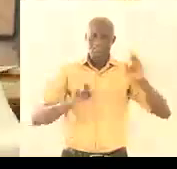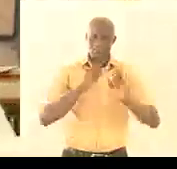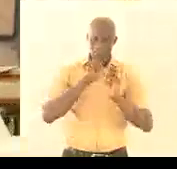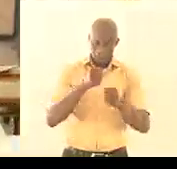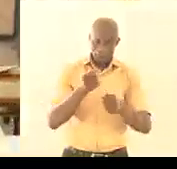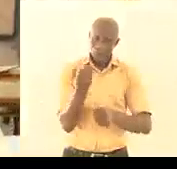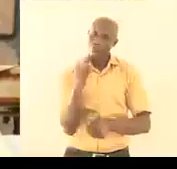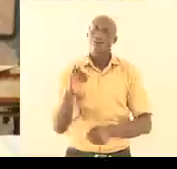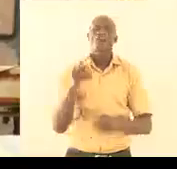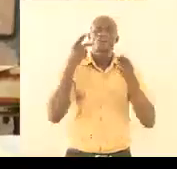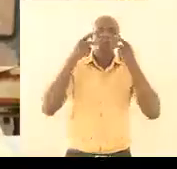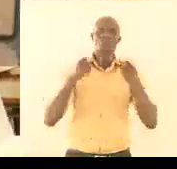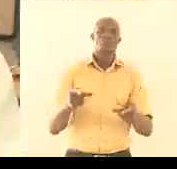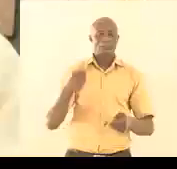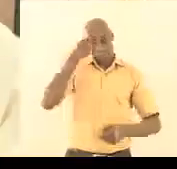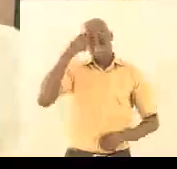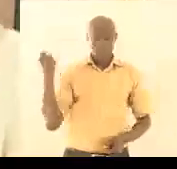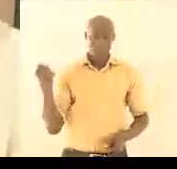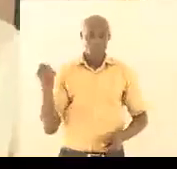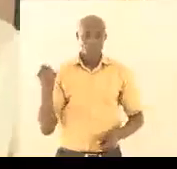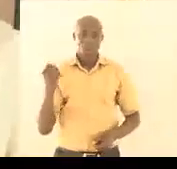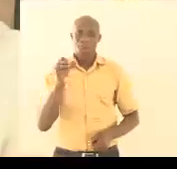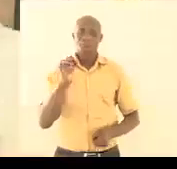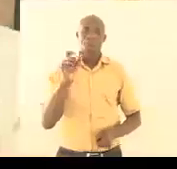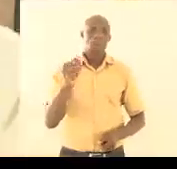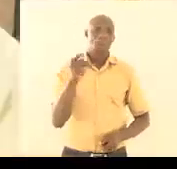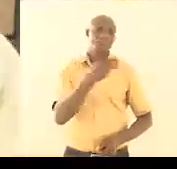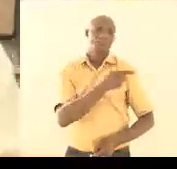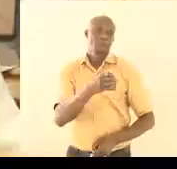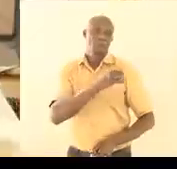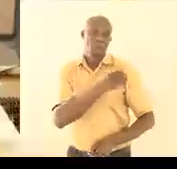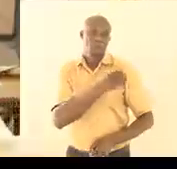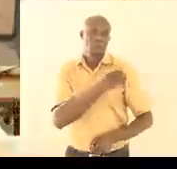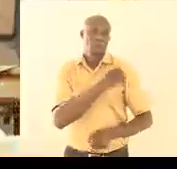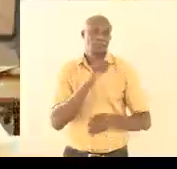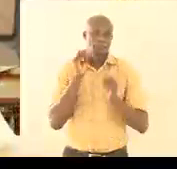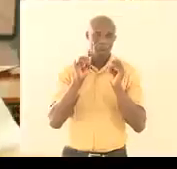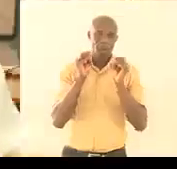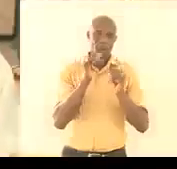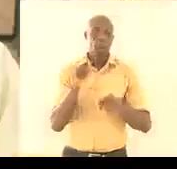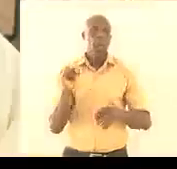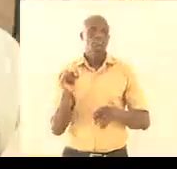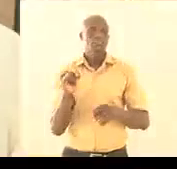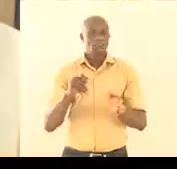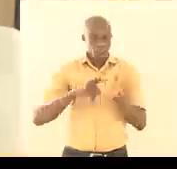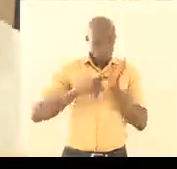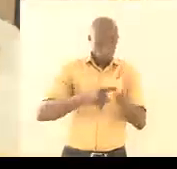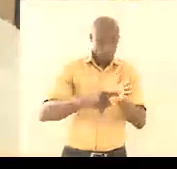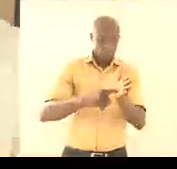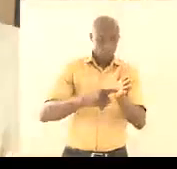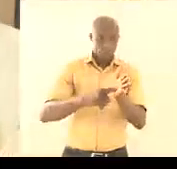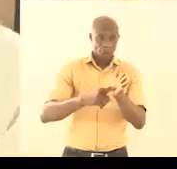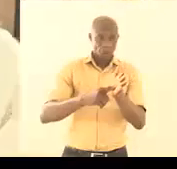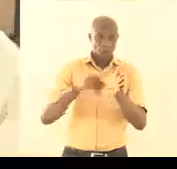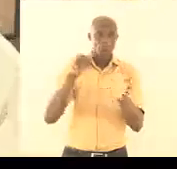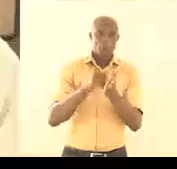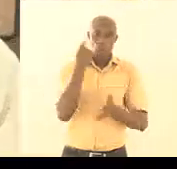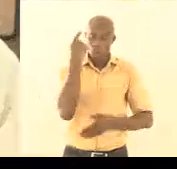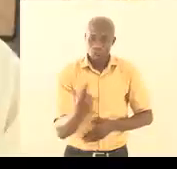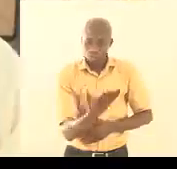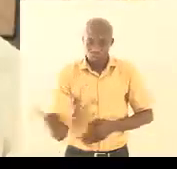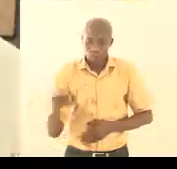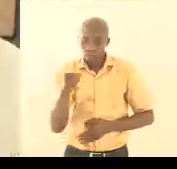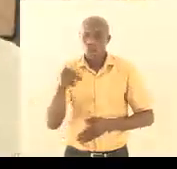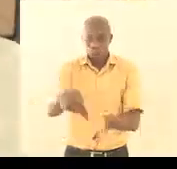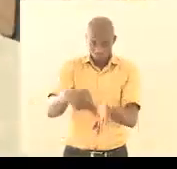of peace. Because St. Peter's homily, his sermon, indicates that the only